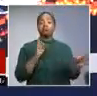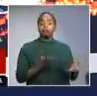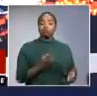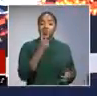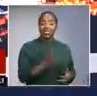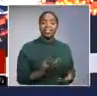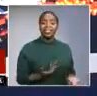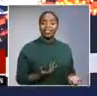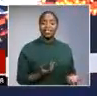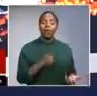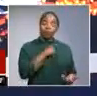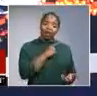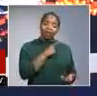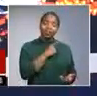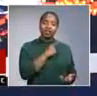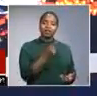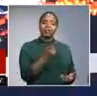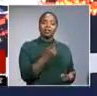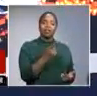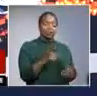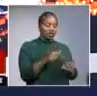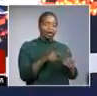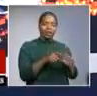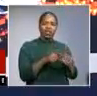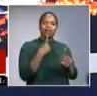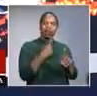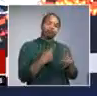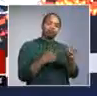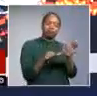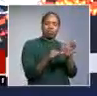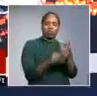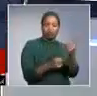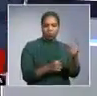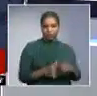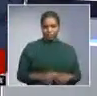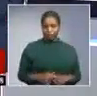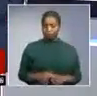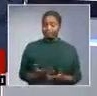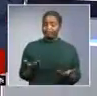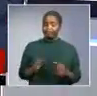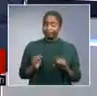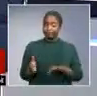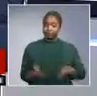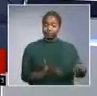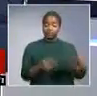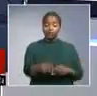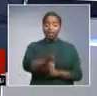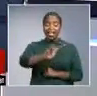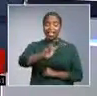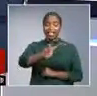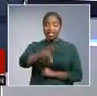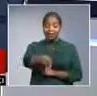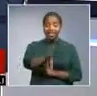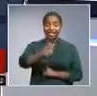Mackenzie. It tells you that Athol Trollip isolated an important voting bloc. Absolutely. Well, let's move now to Thursday.